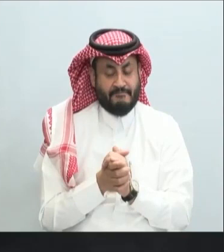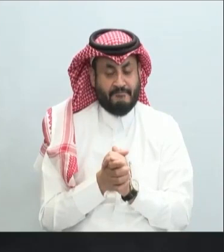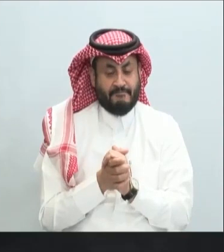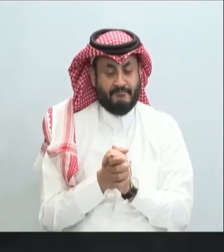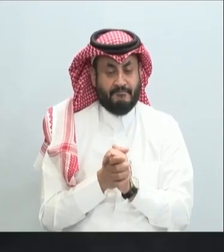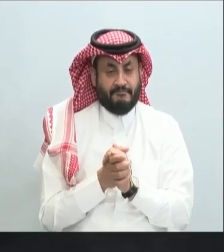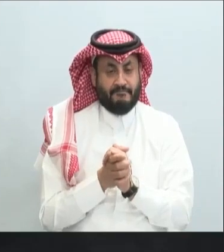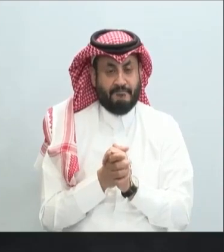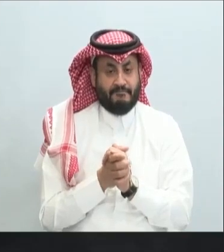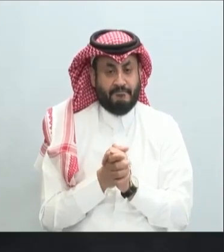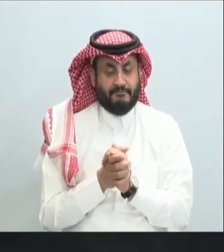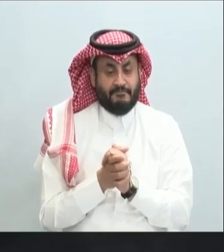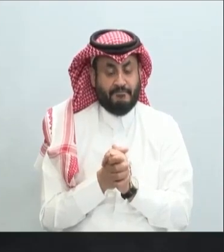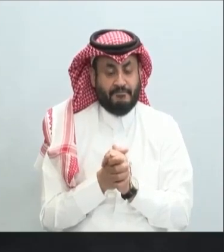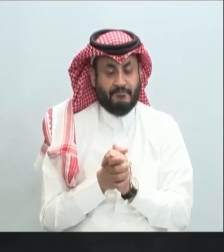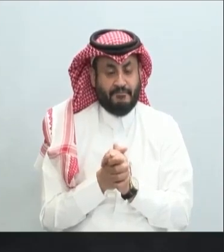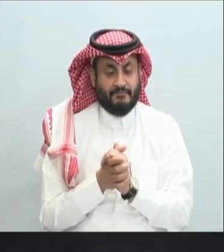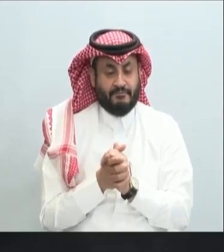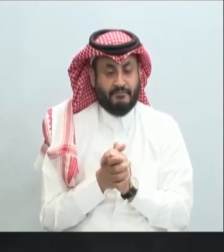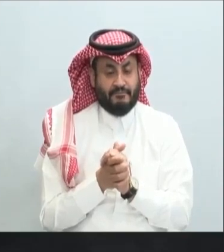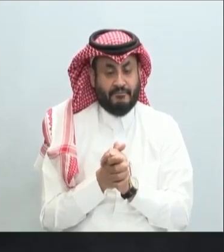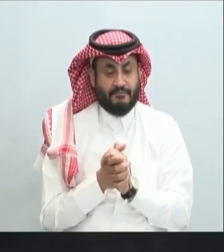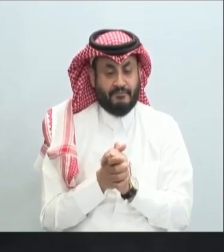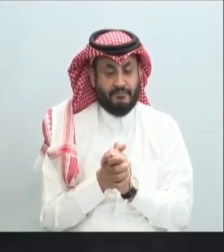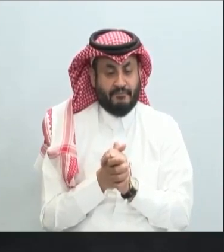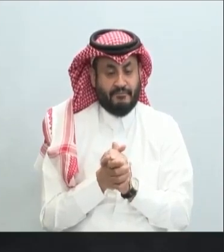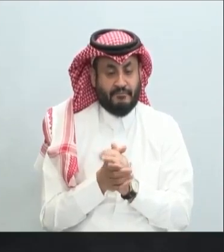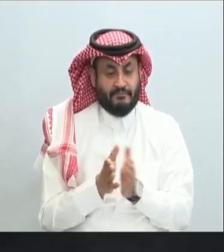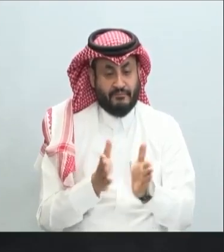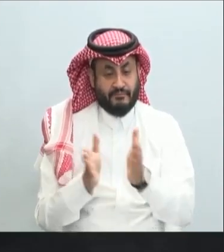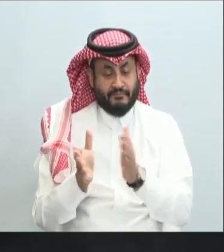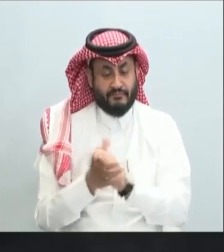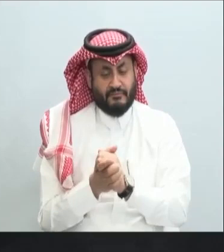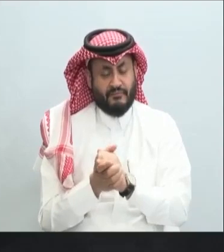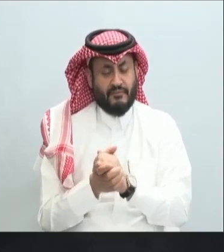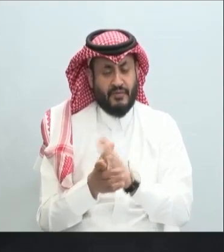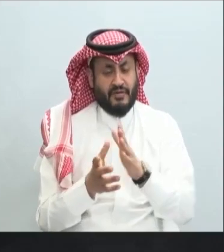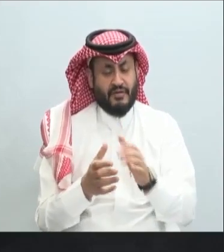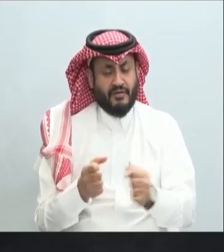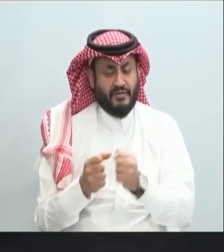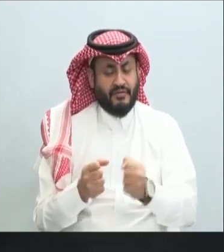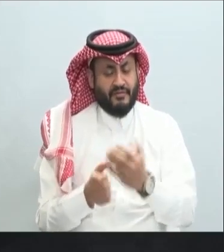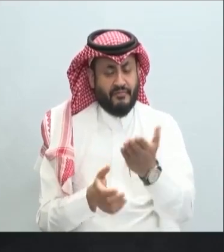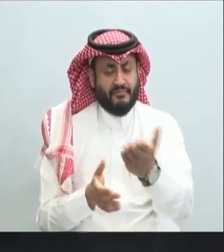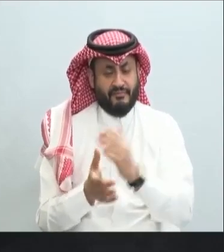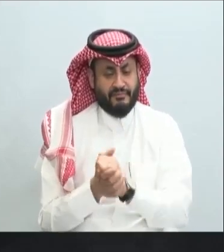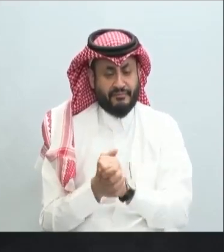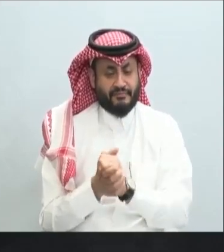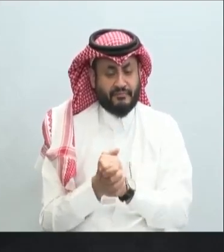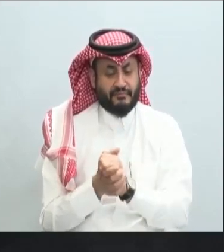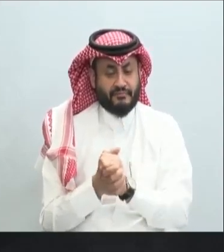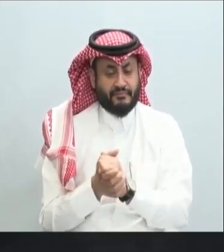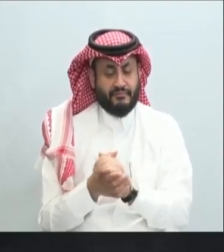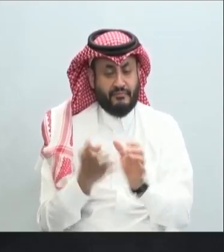trace, copy, write letter Z. And after this we had another exercise where we